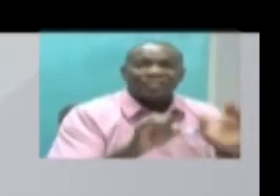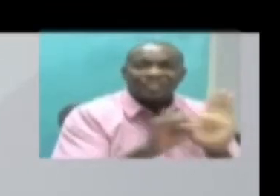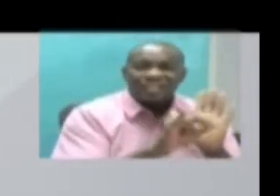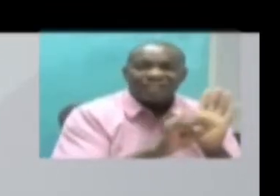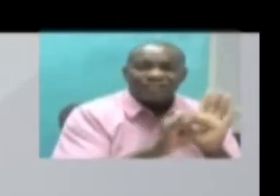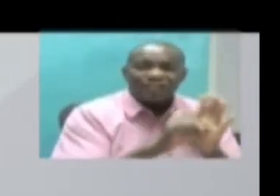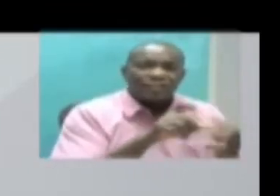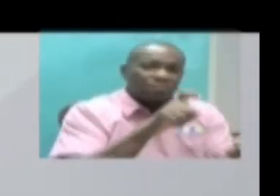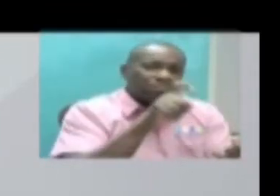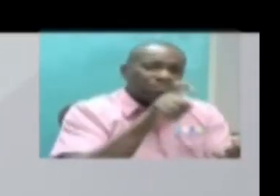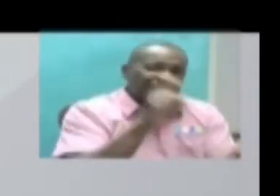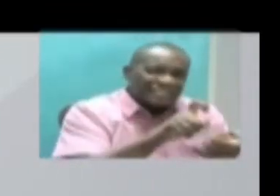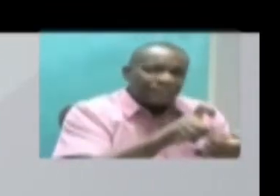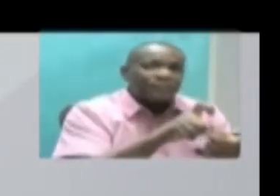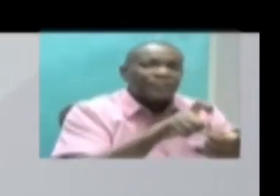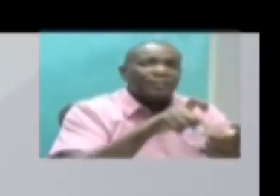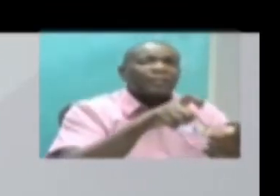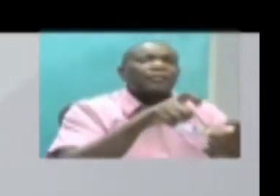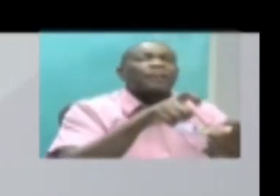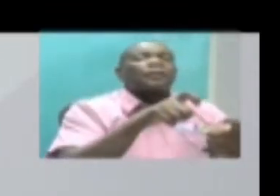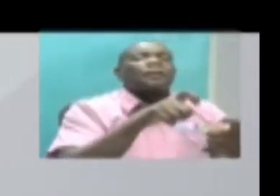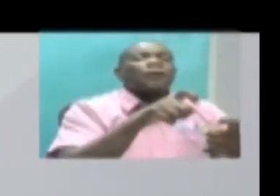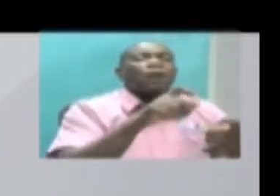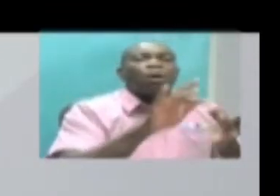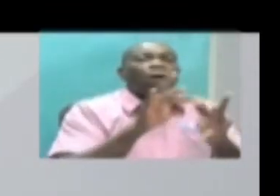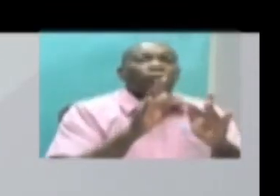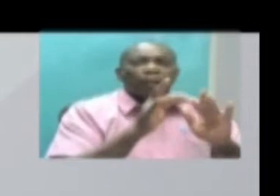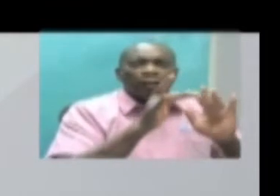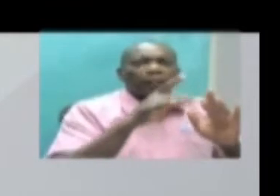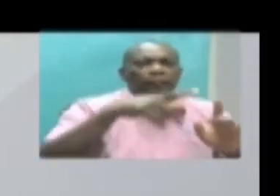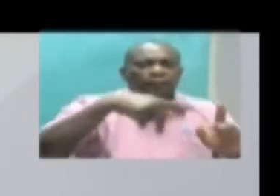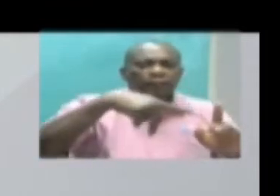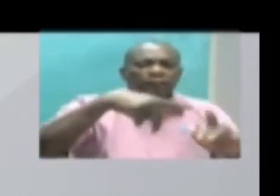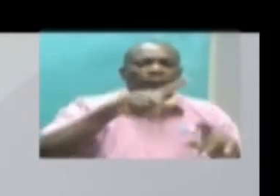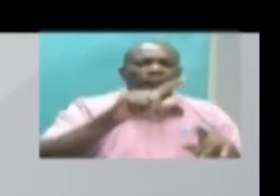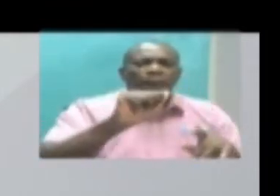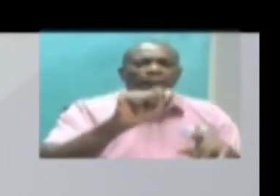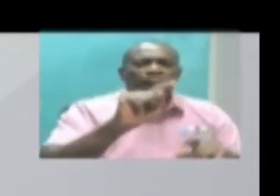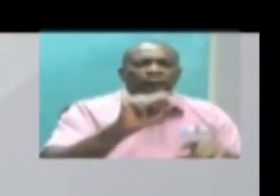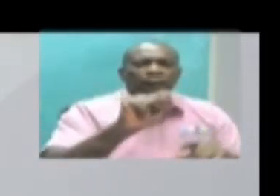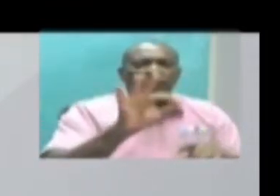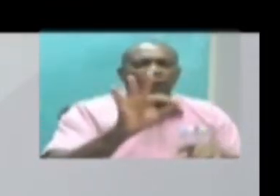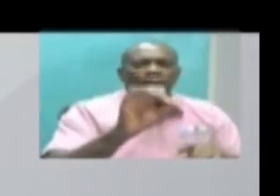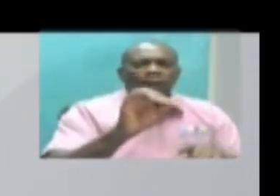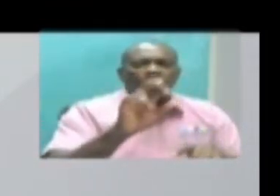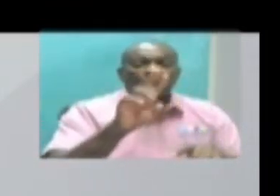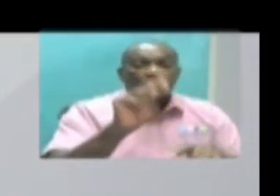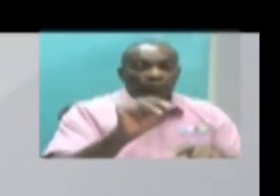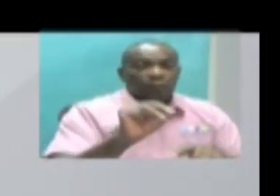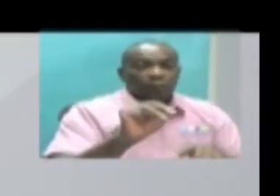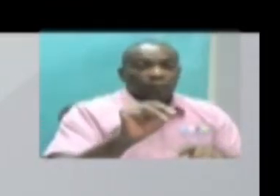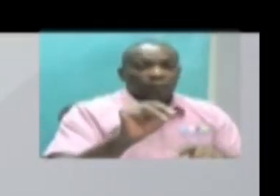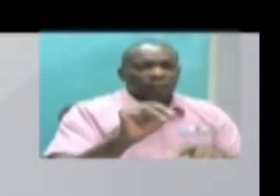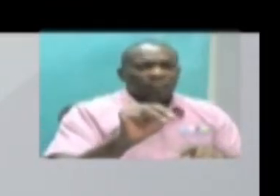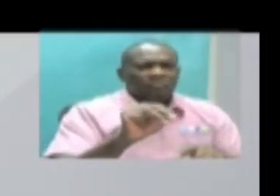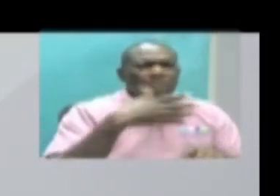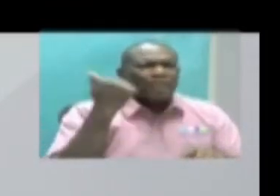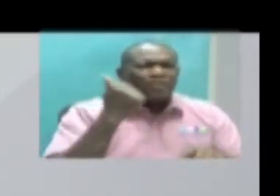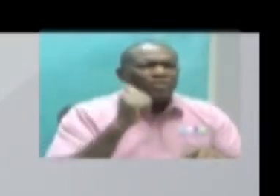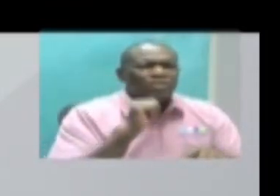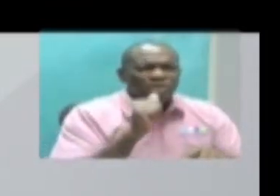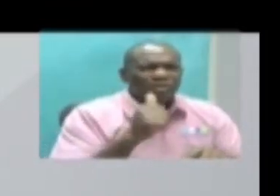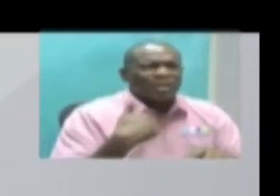specific platform for online learning instead of the situation where you have